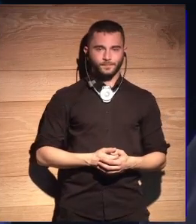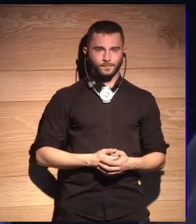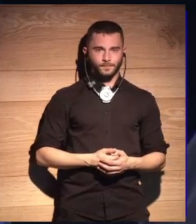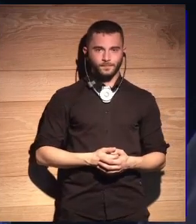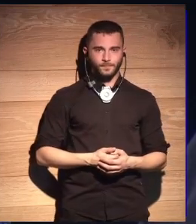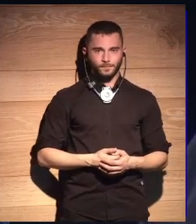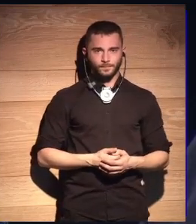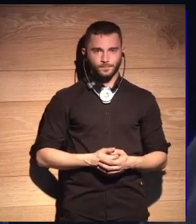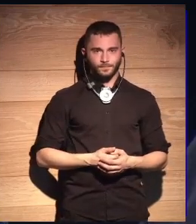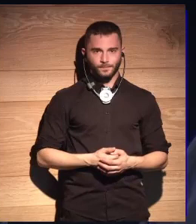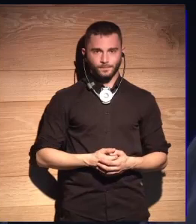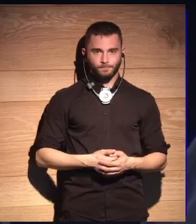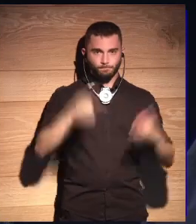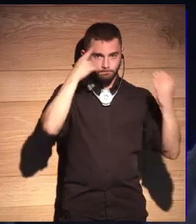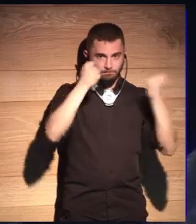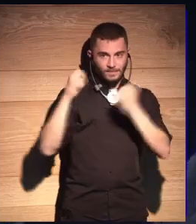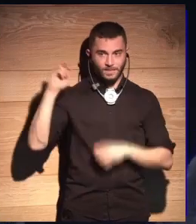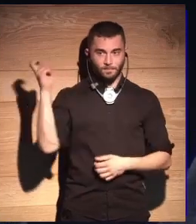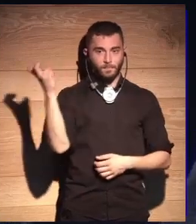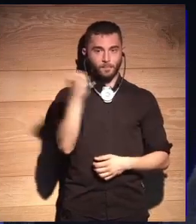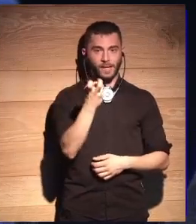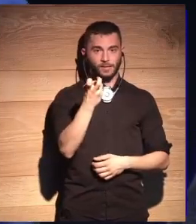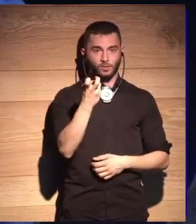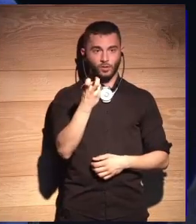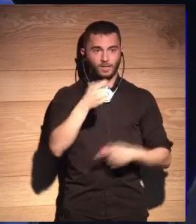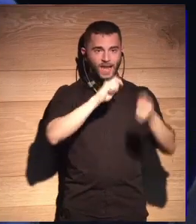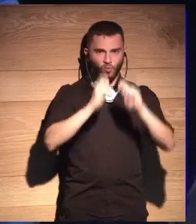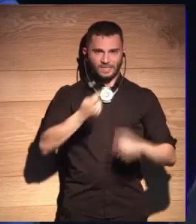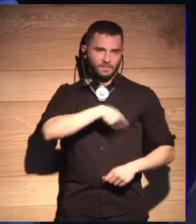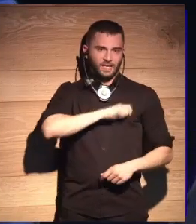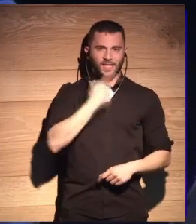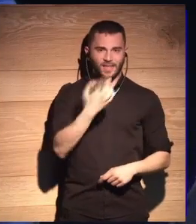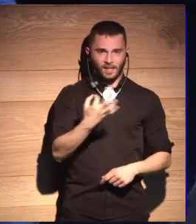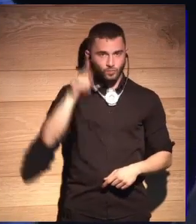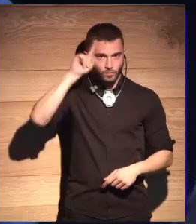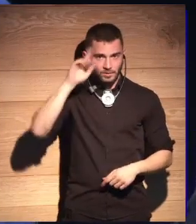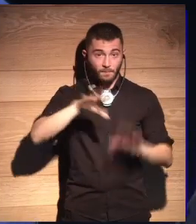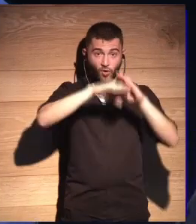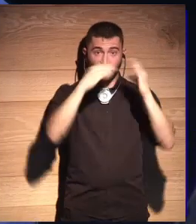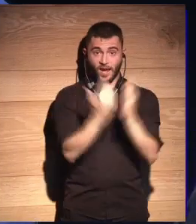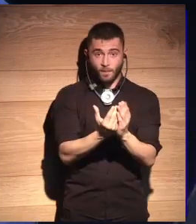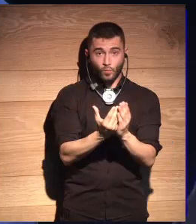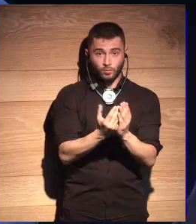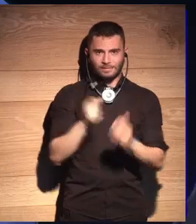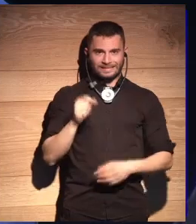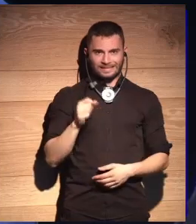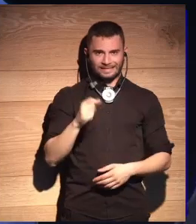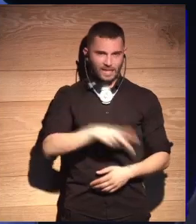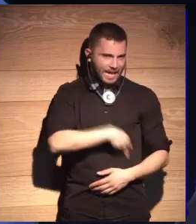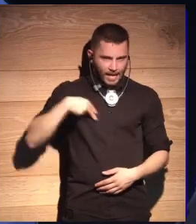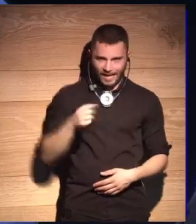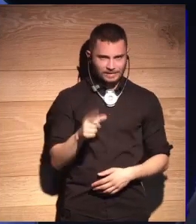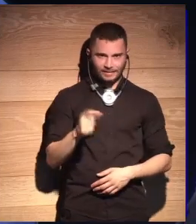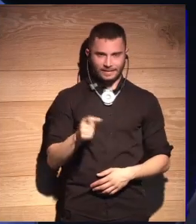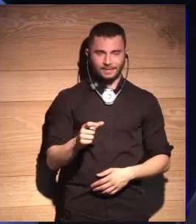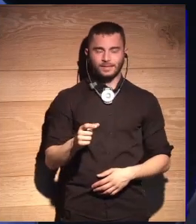experts, certainly, I mean, I'm not sure about the surveys in Spain, but internationally there is a general trend, which is that